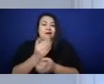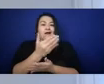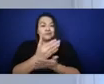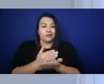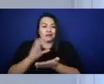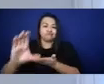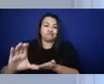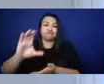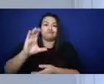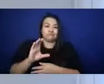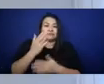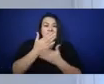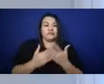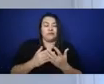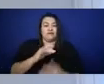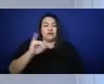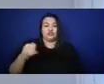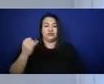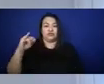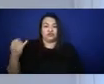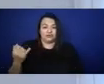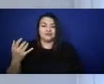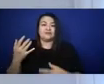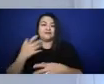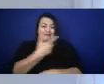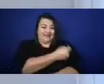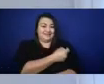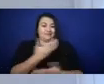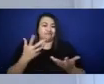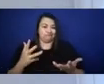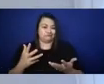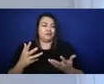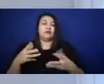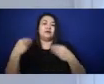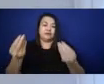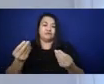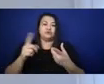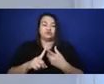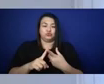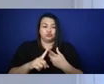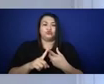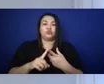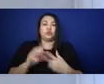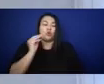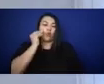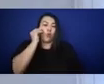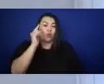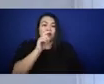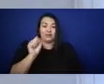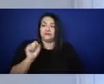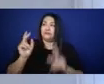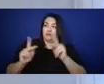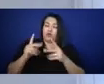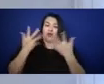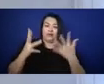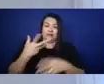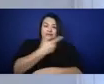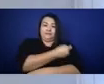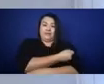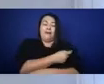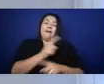partnerships so we can expand that reach of our registration list. And then we also have to report that we did